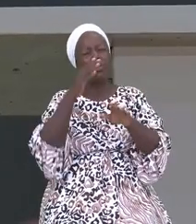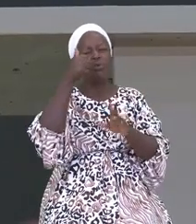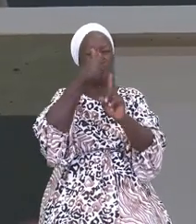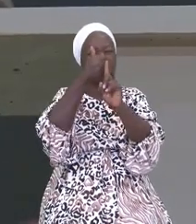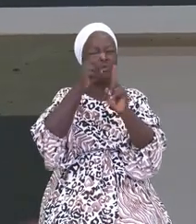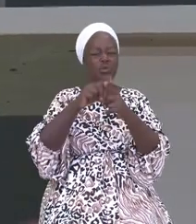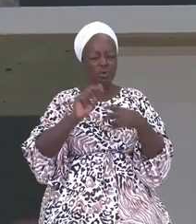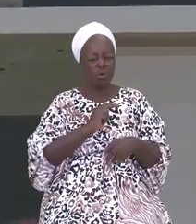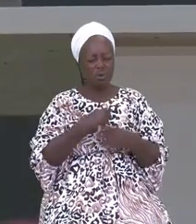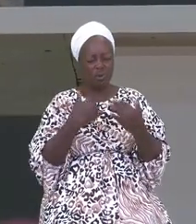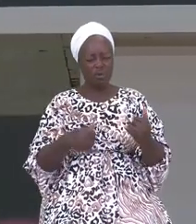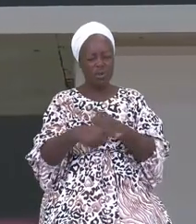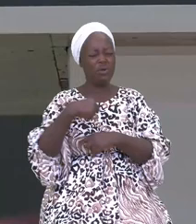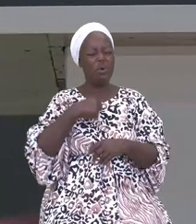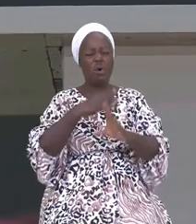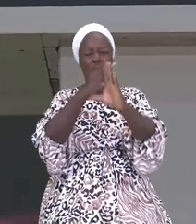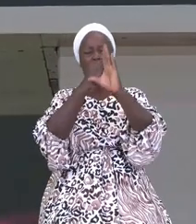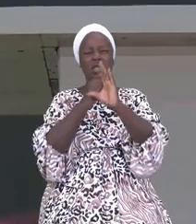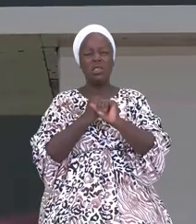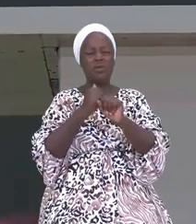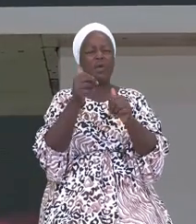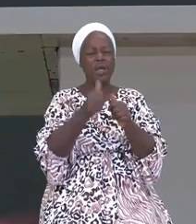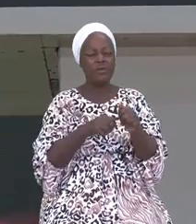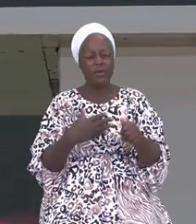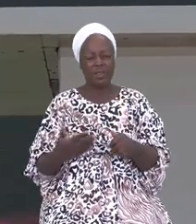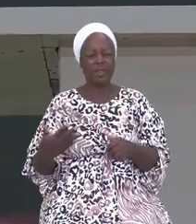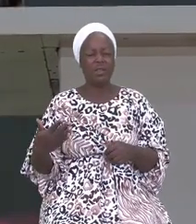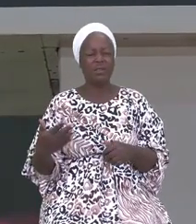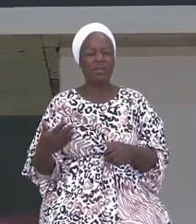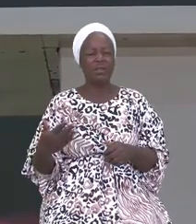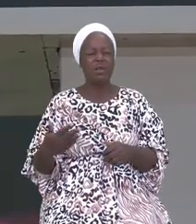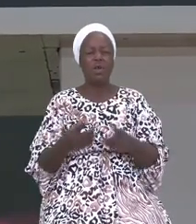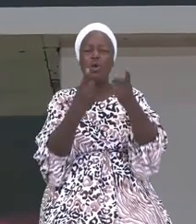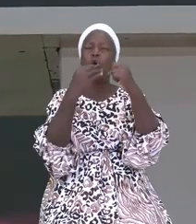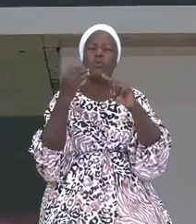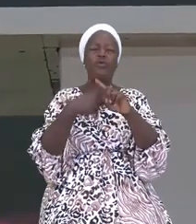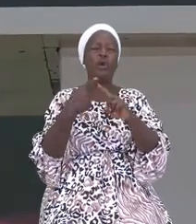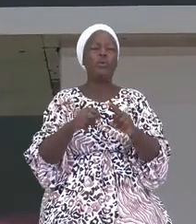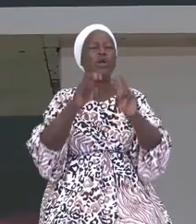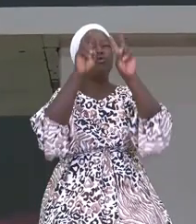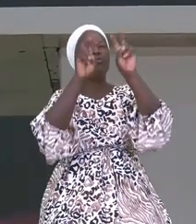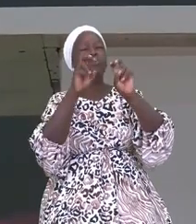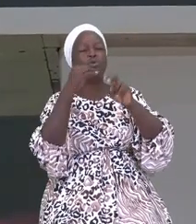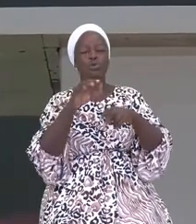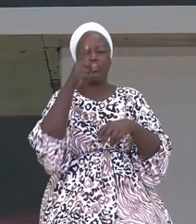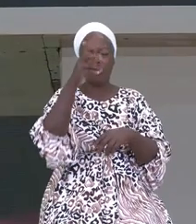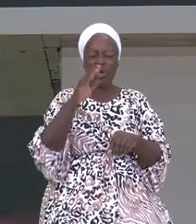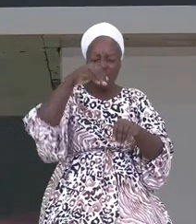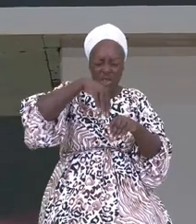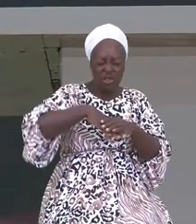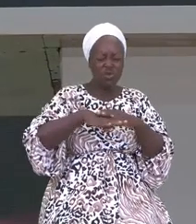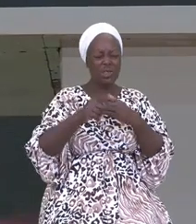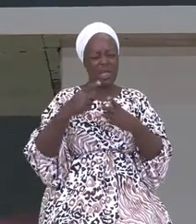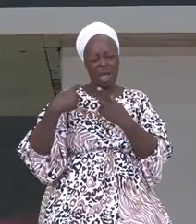today, we'll receive everything coming from the throne of God into the heart